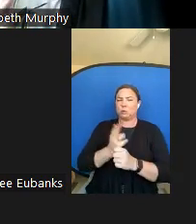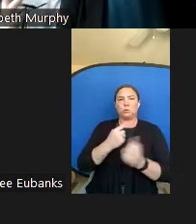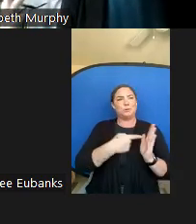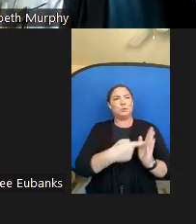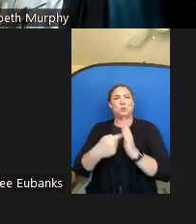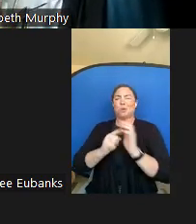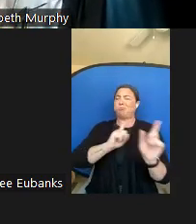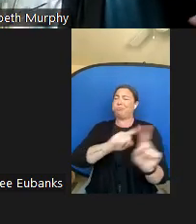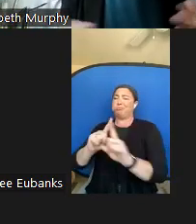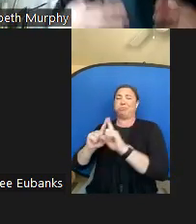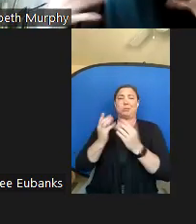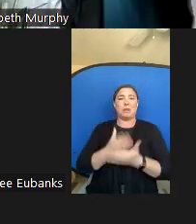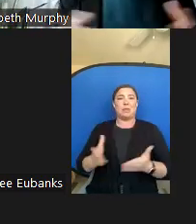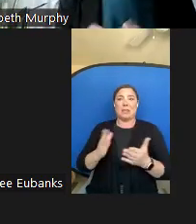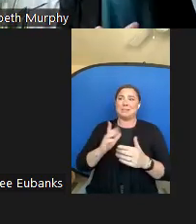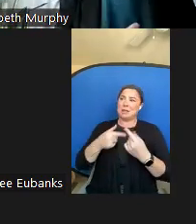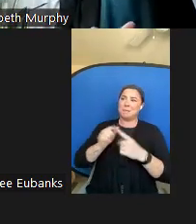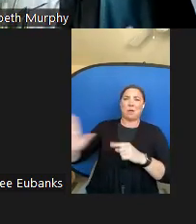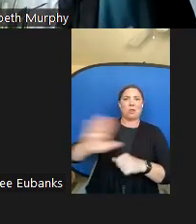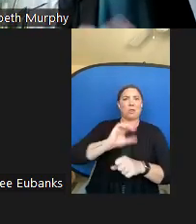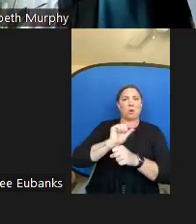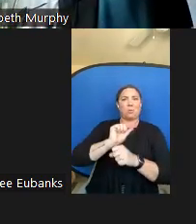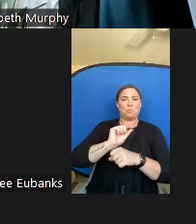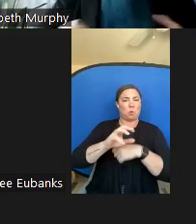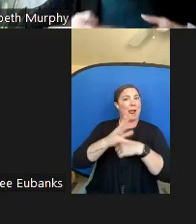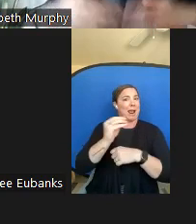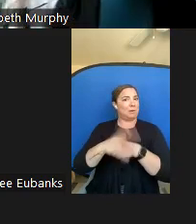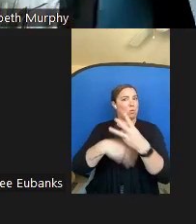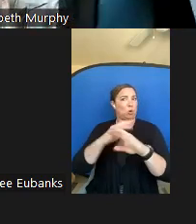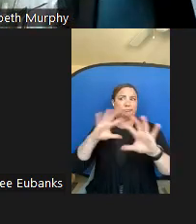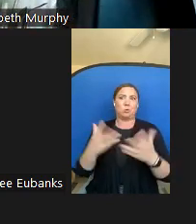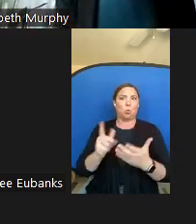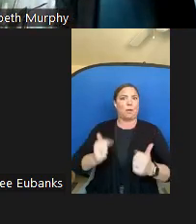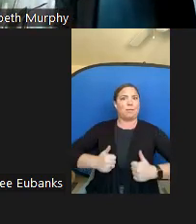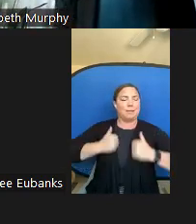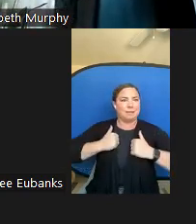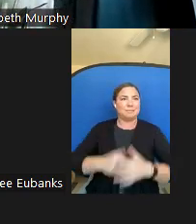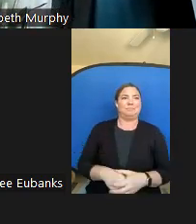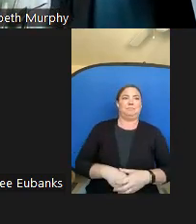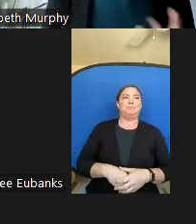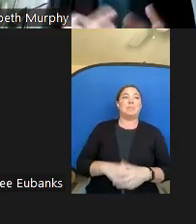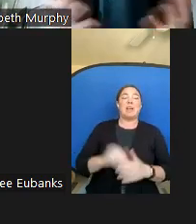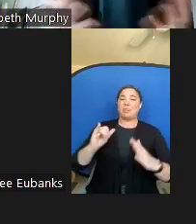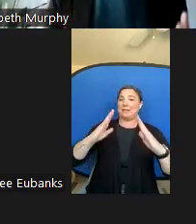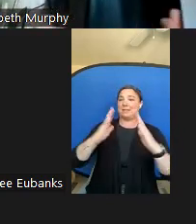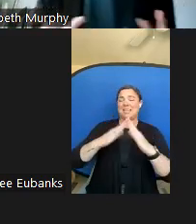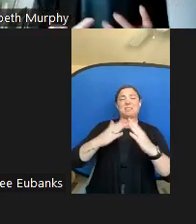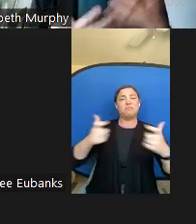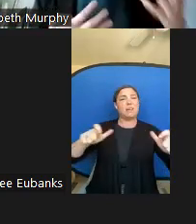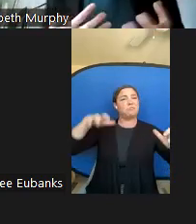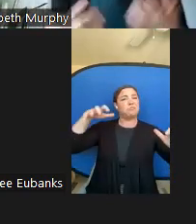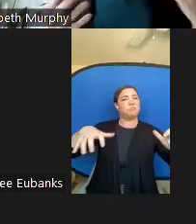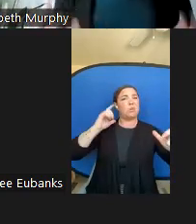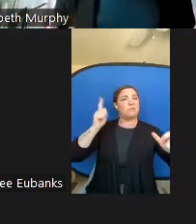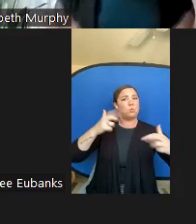these potters are living. So Sagalasus is, of course, as we said, a considerable city in the region. So its material